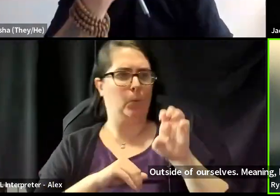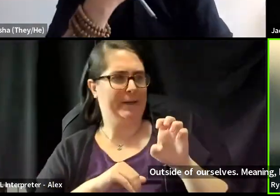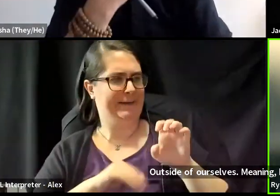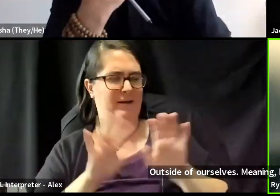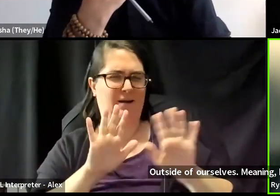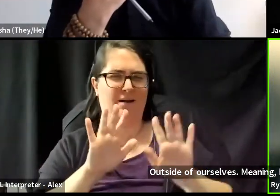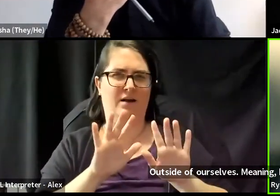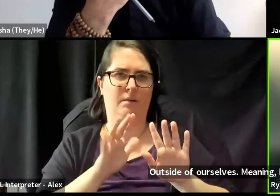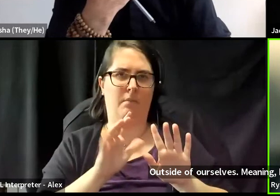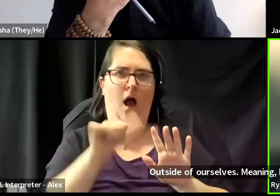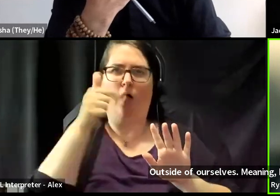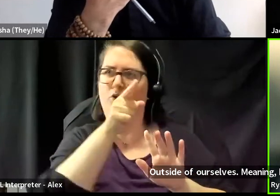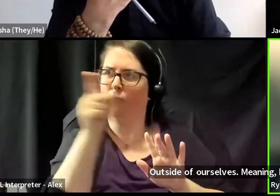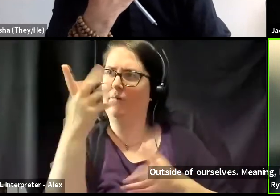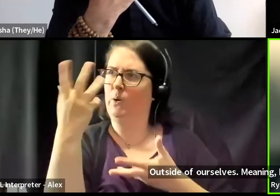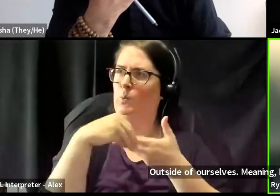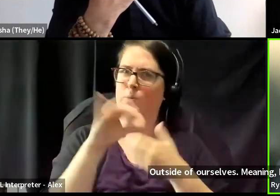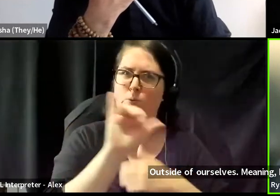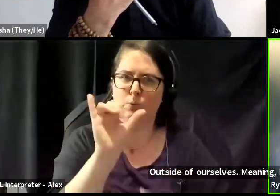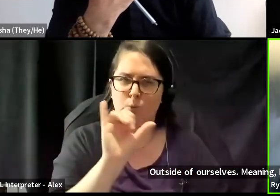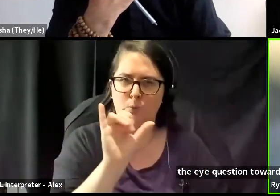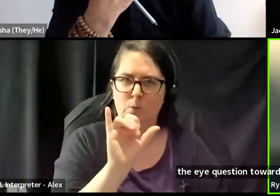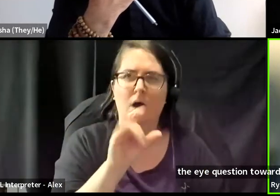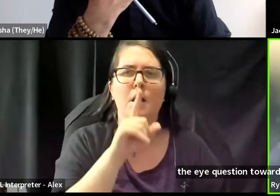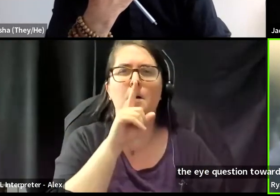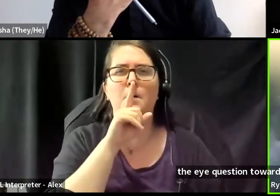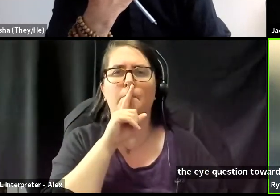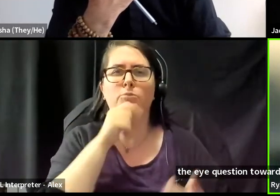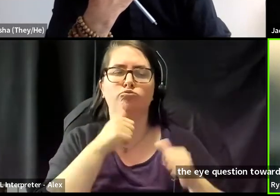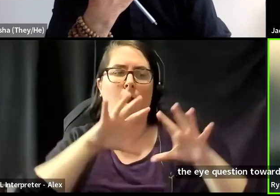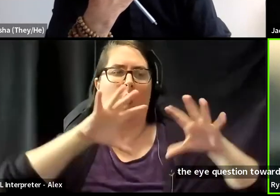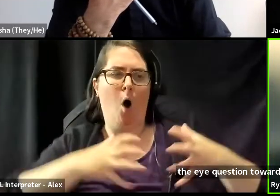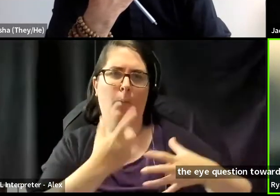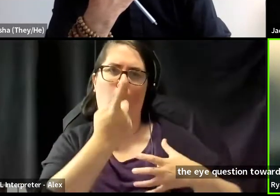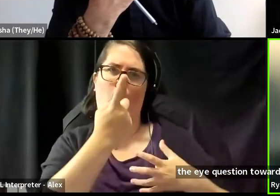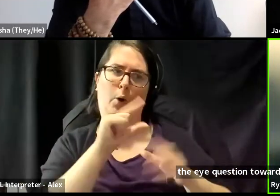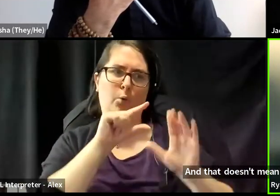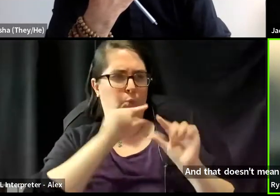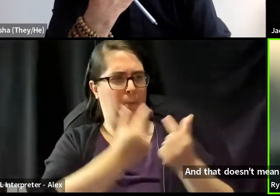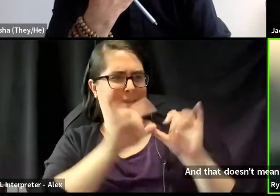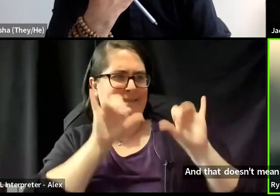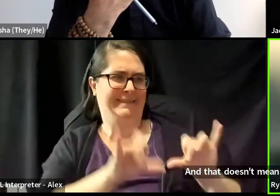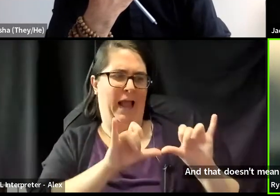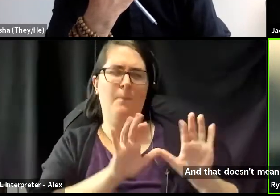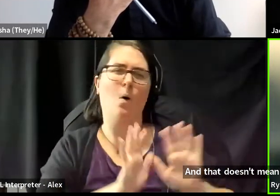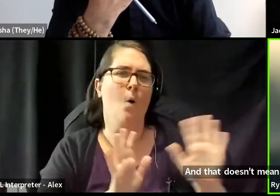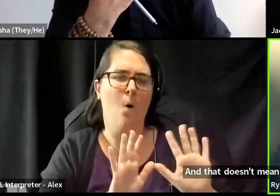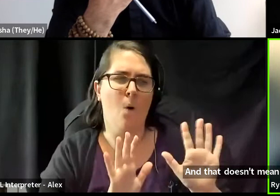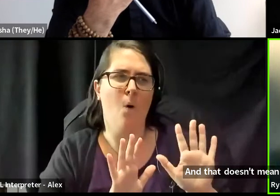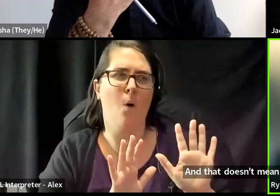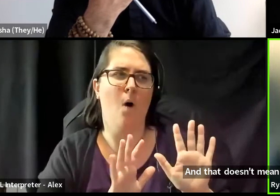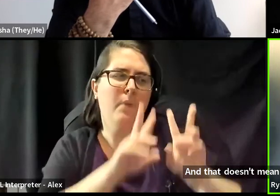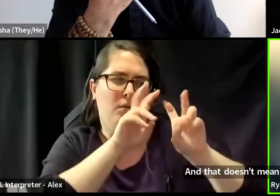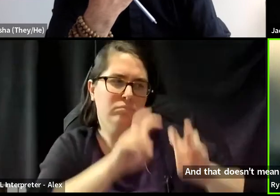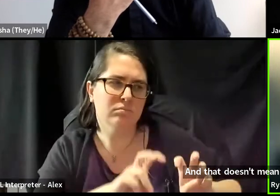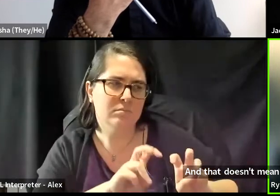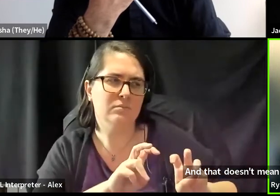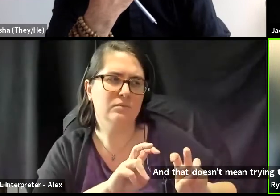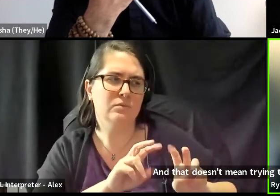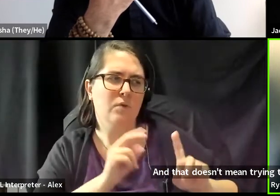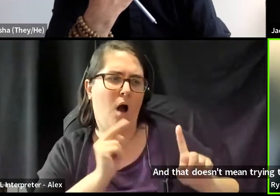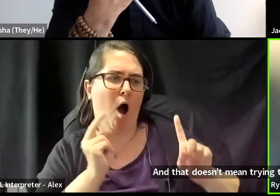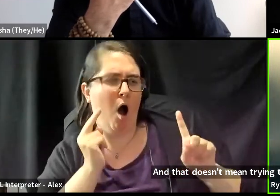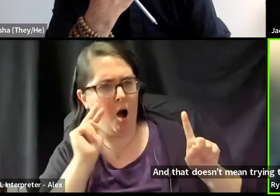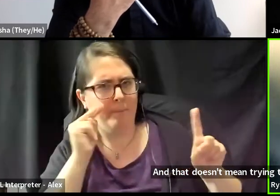question? And that doesn't mean trying to sort of lump us all into being all the same, but actually understanding our positionalities and